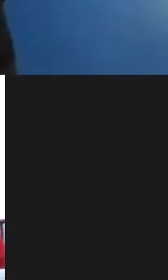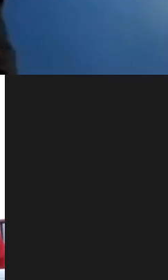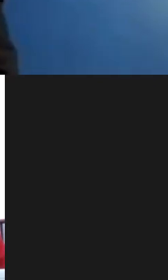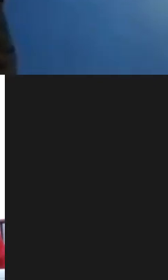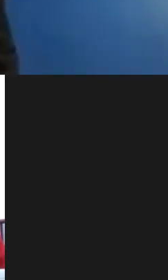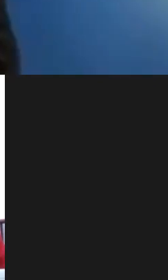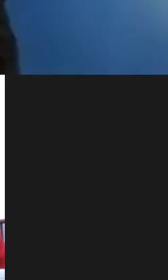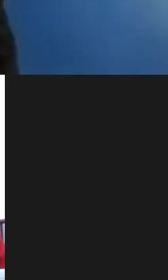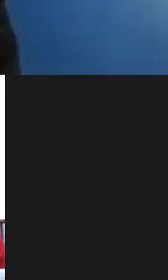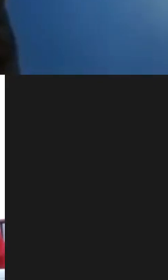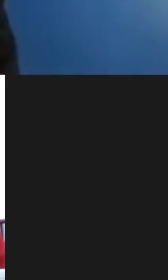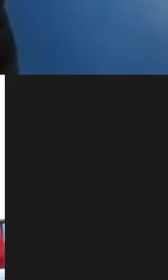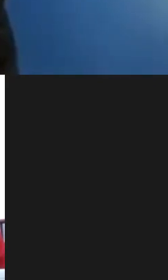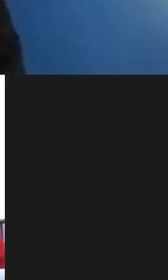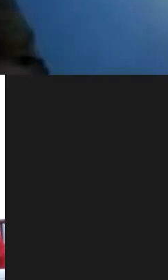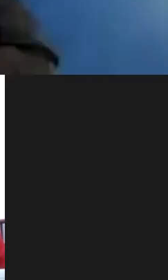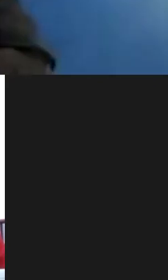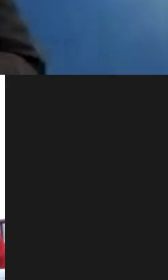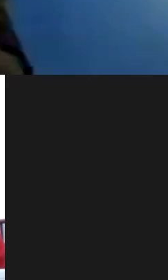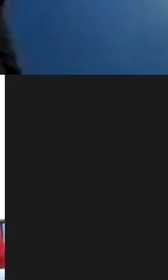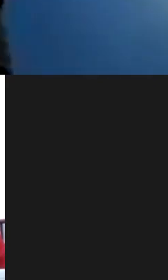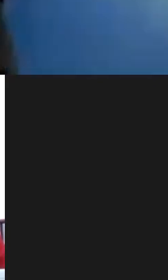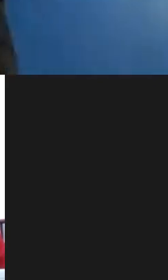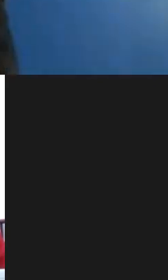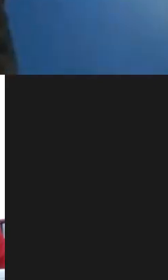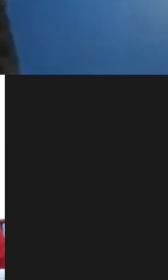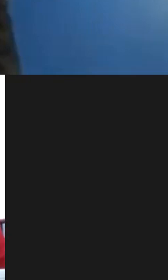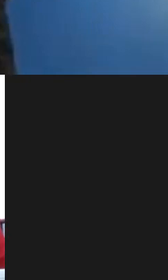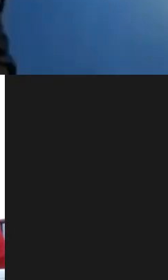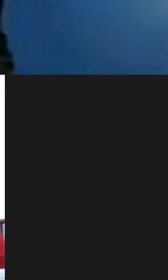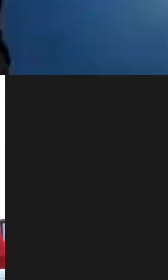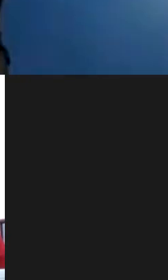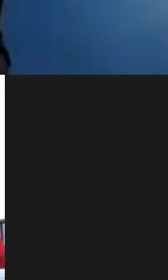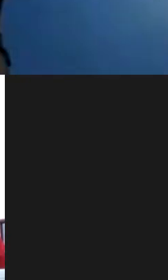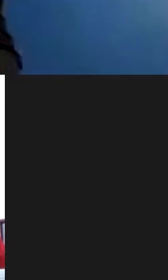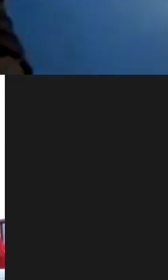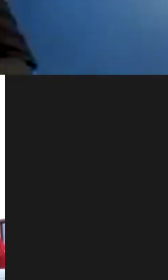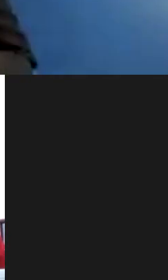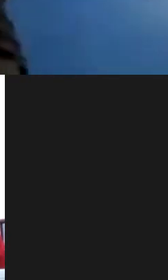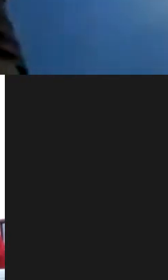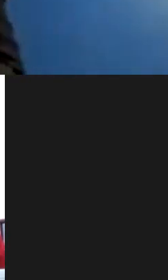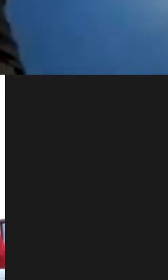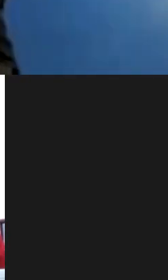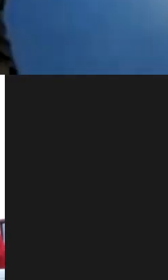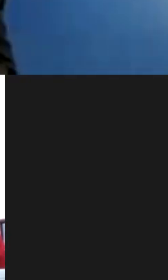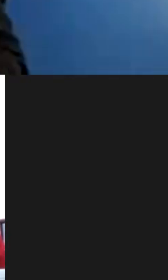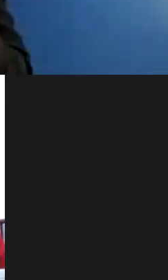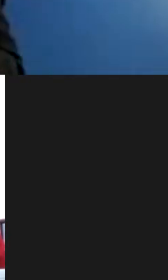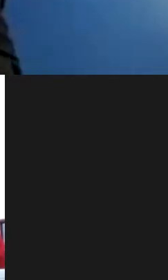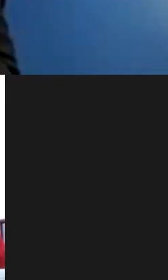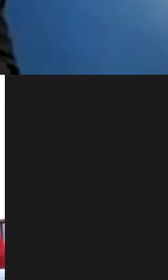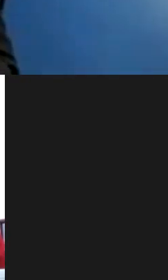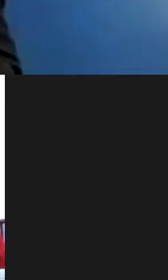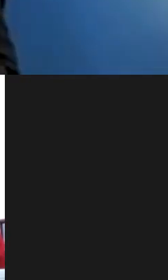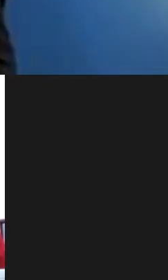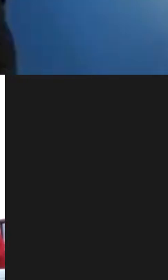to those as well. Welcome, Michelle. Thank you, Dawn. I appreciate the opportunity to talk about our website with the Silk and